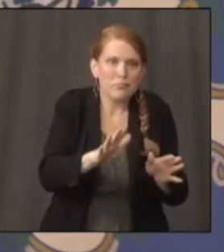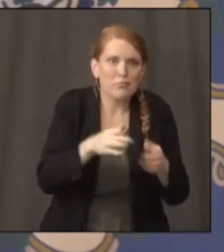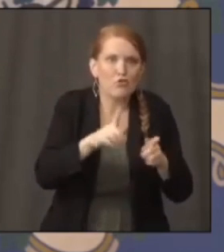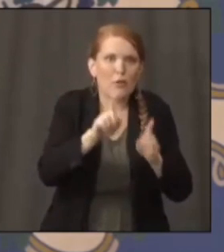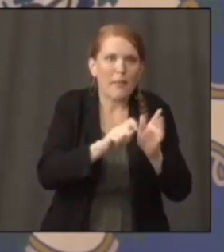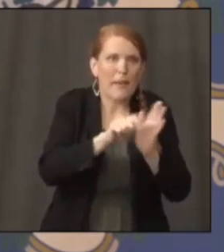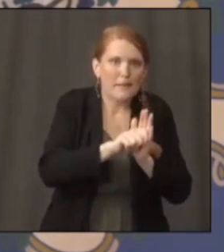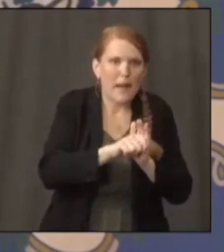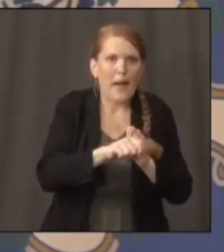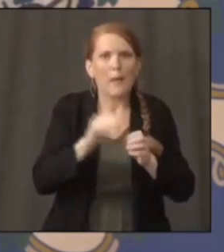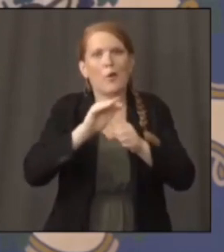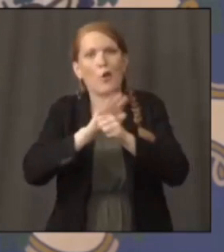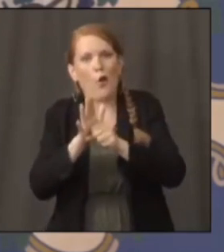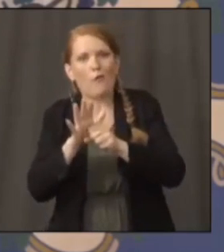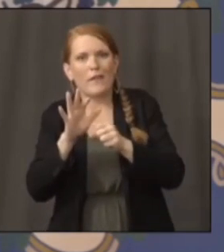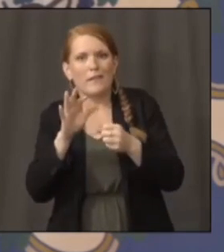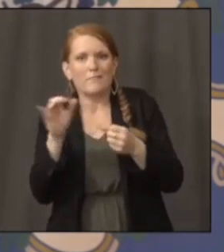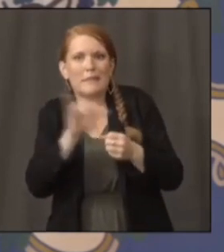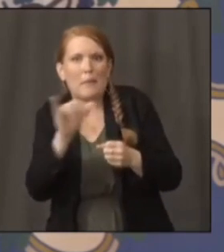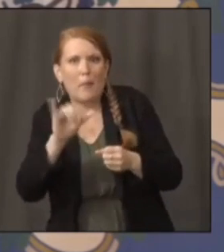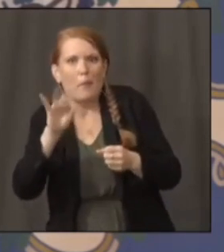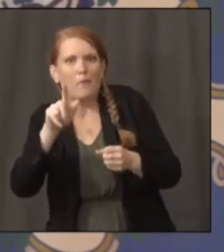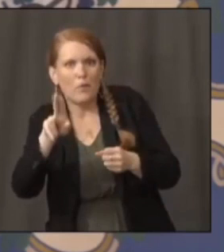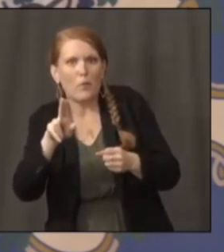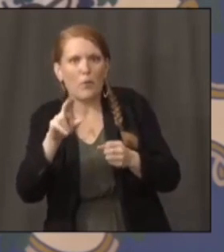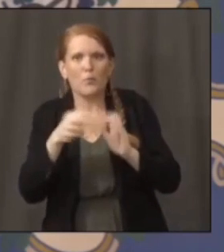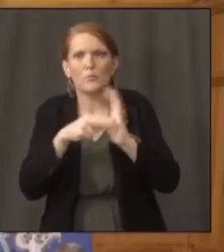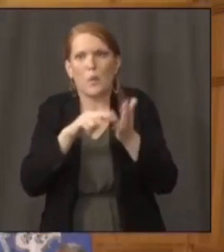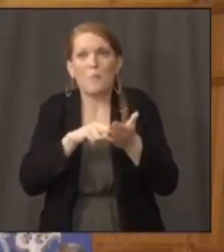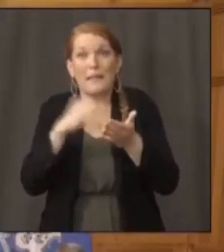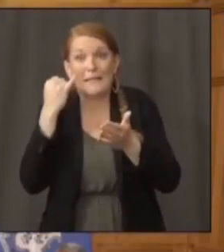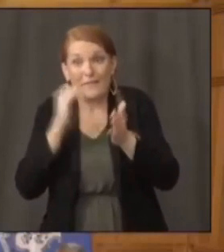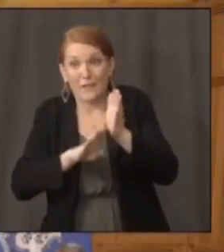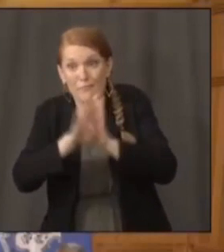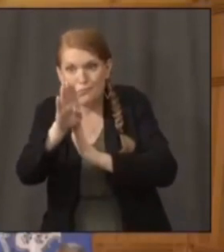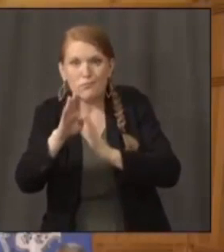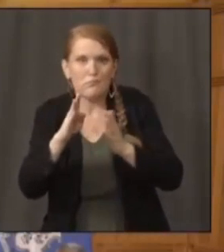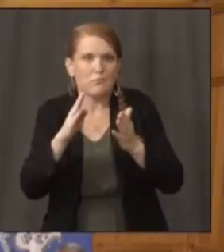go hand in hand if it happens at all. Thank you.